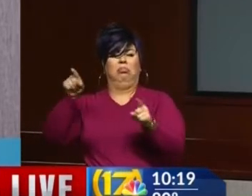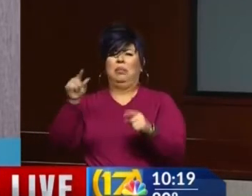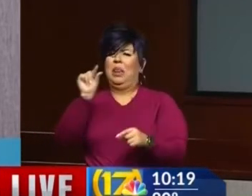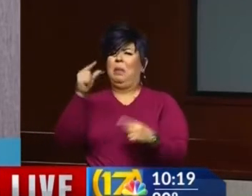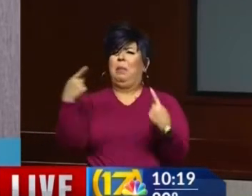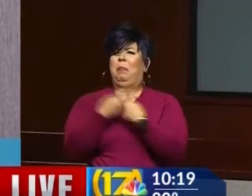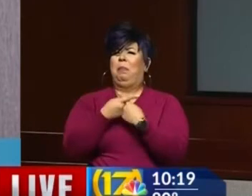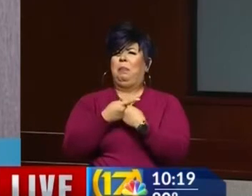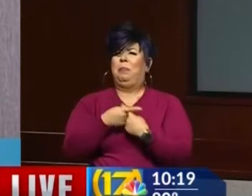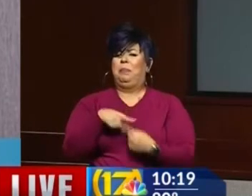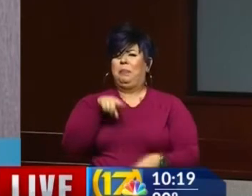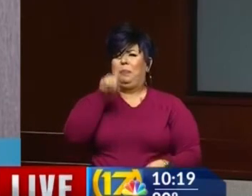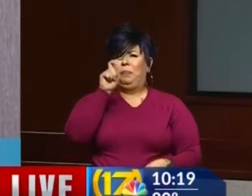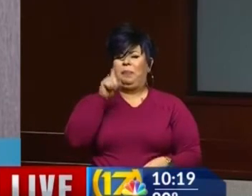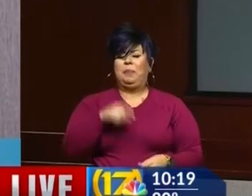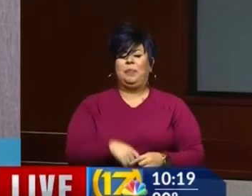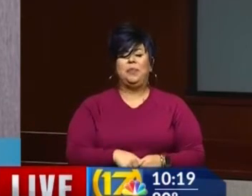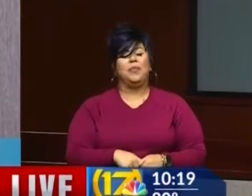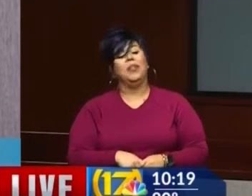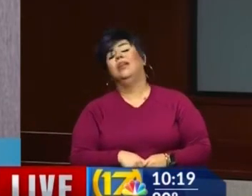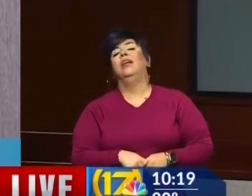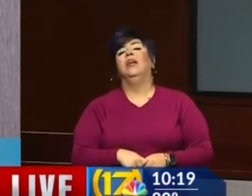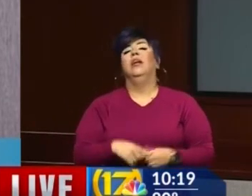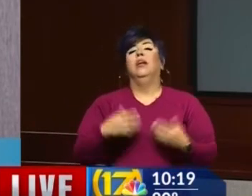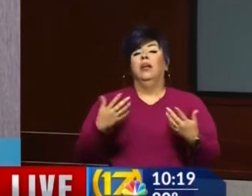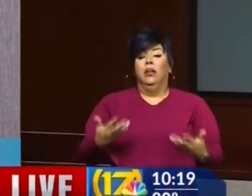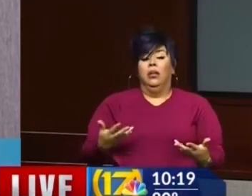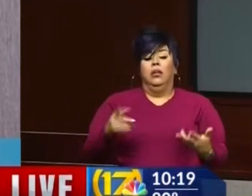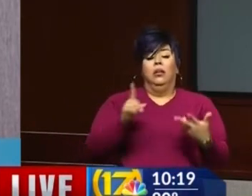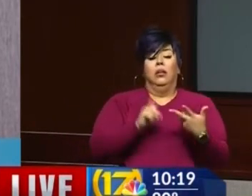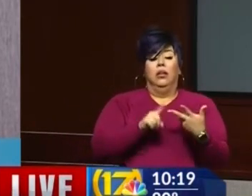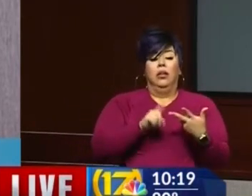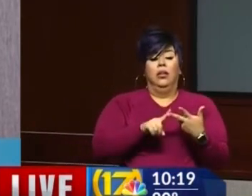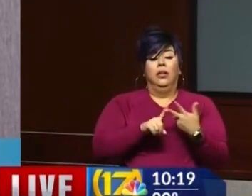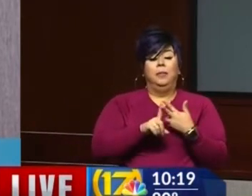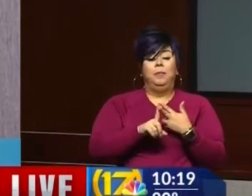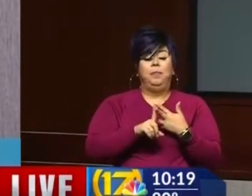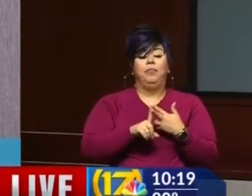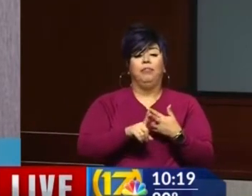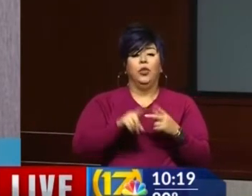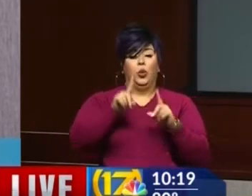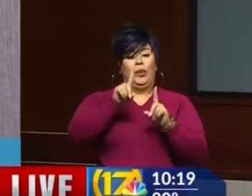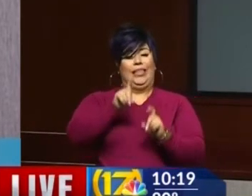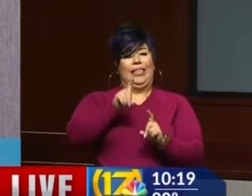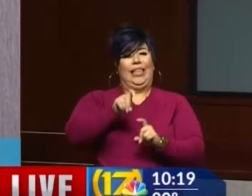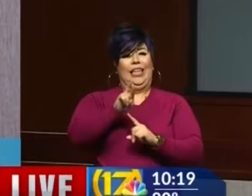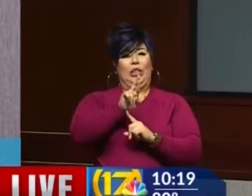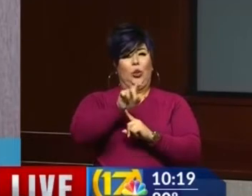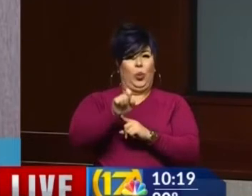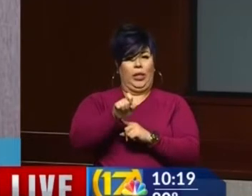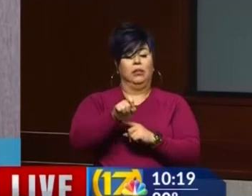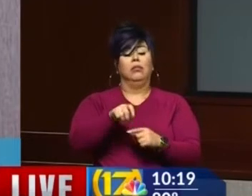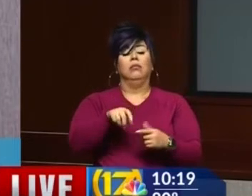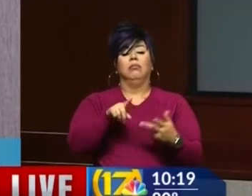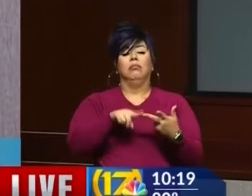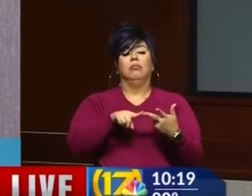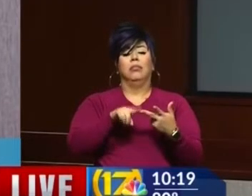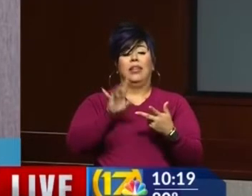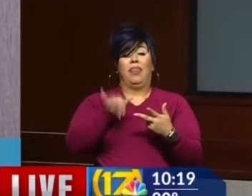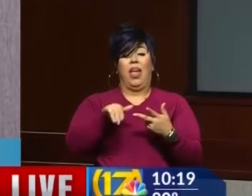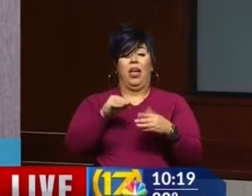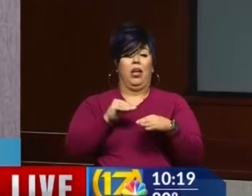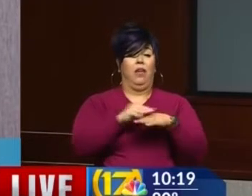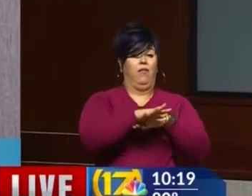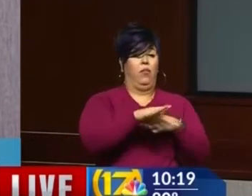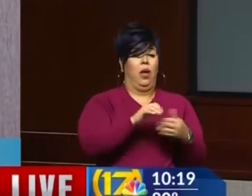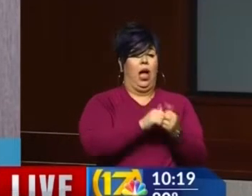Demonstrative of these new requirements on testing rates and their direct tie to when and how businesses,